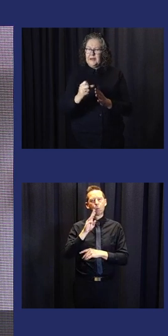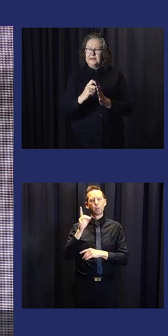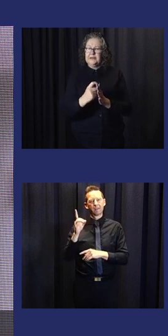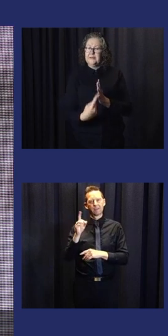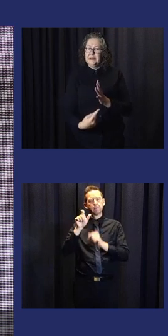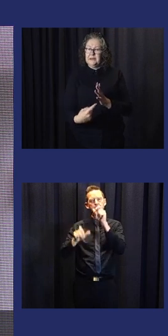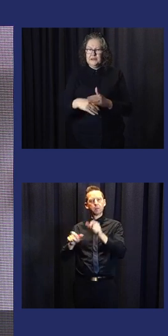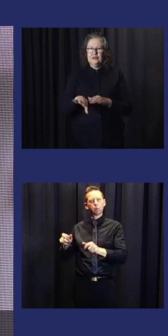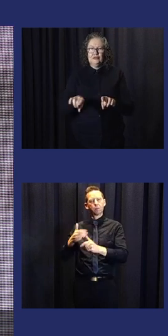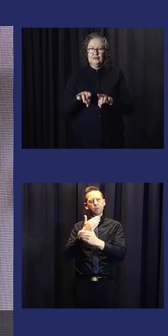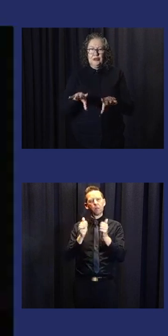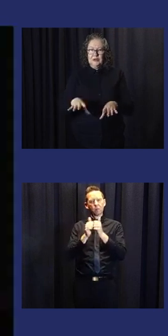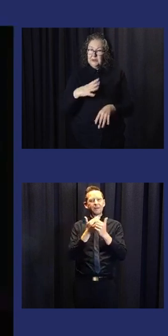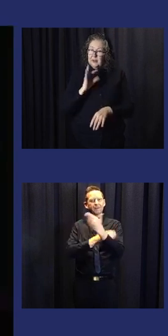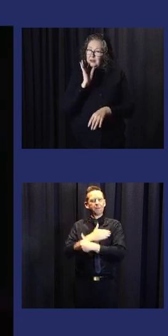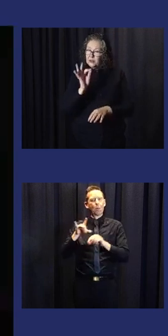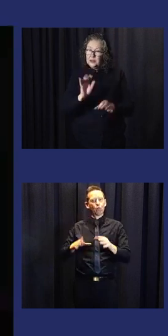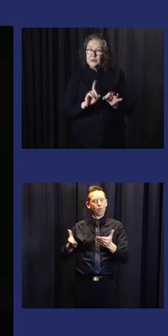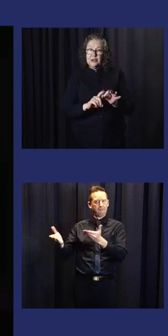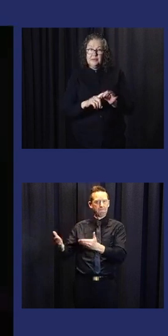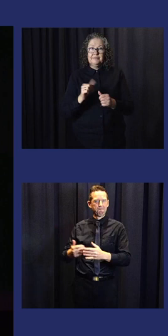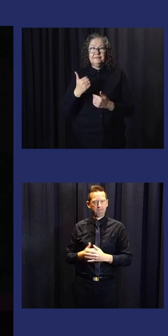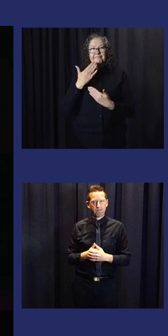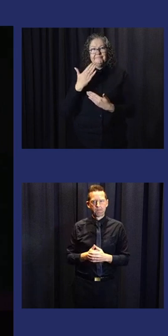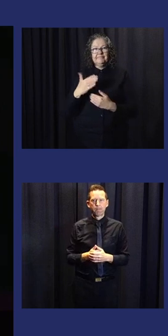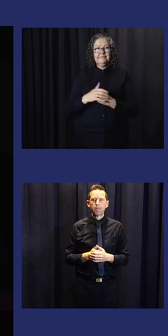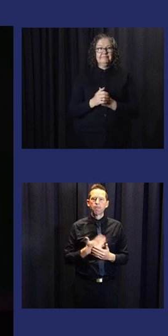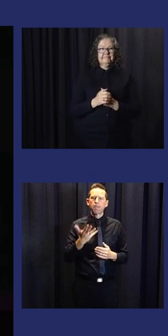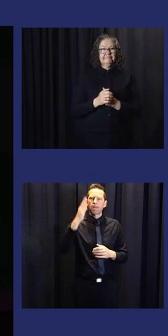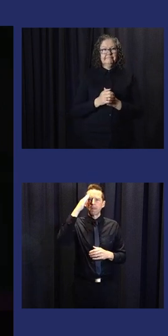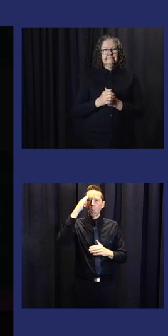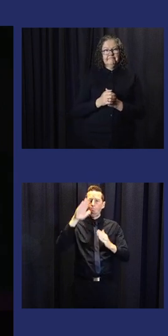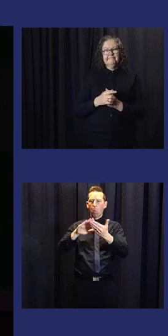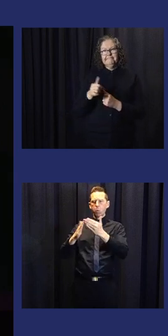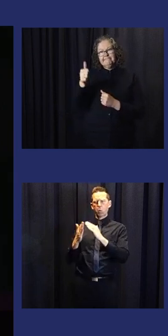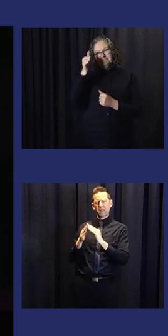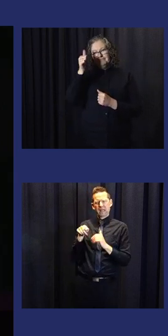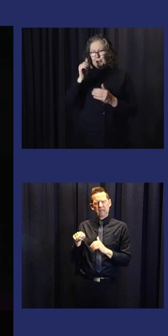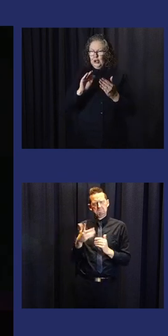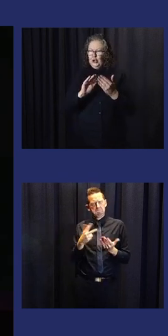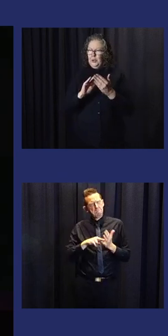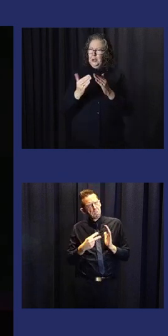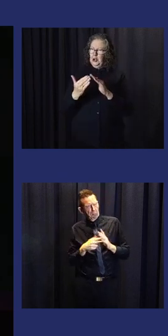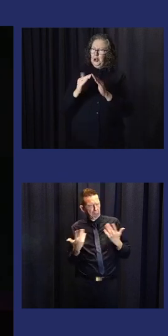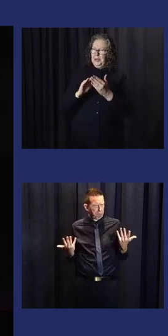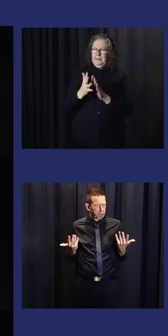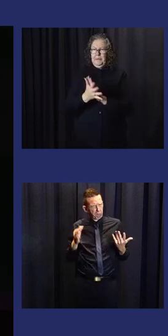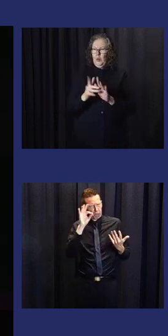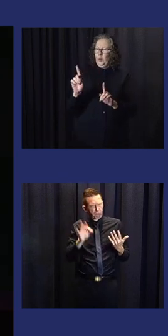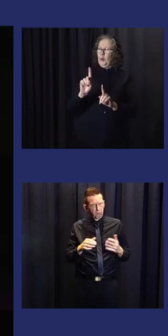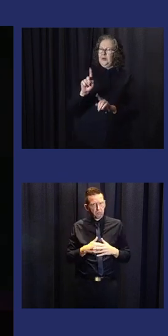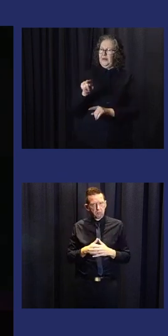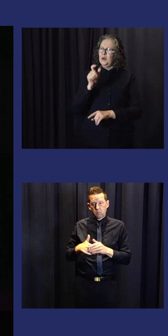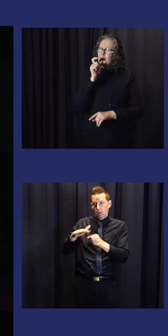ask a question. Thank you. Community can sometimes be a vague term. Within some societies